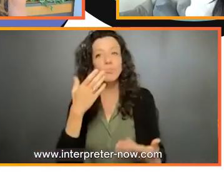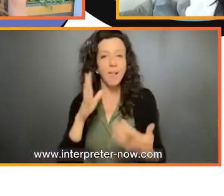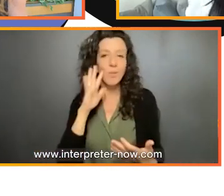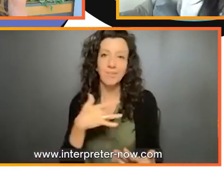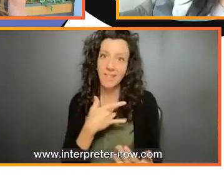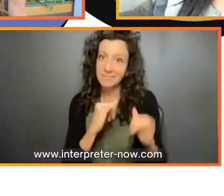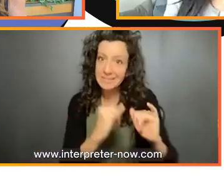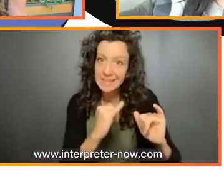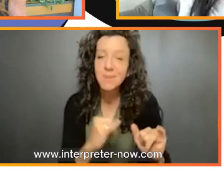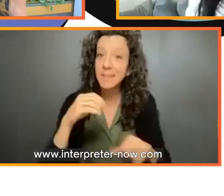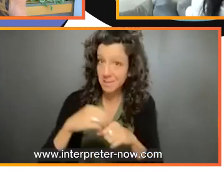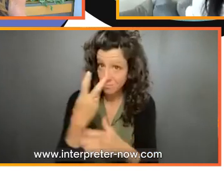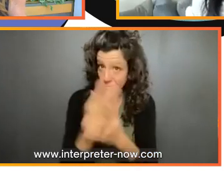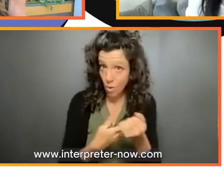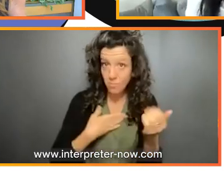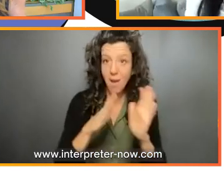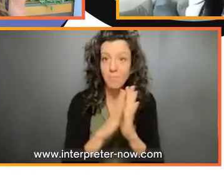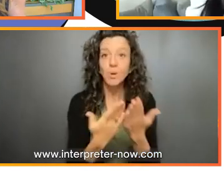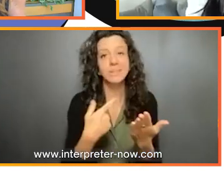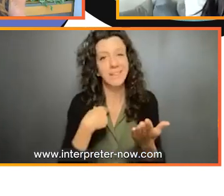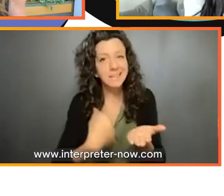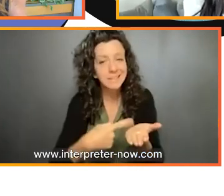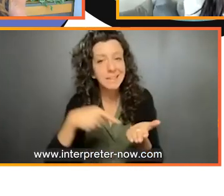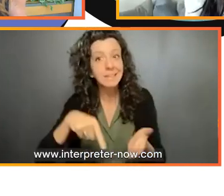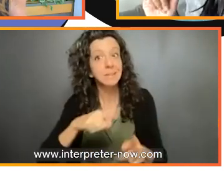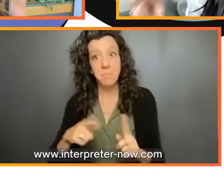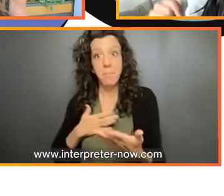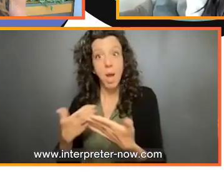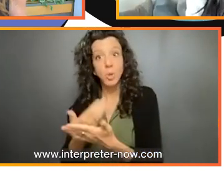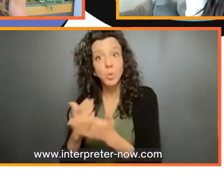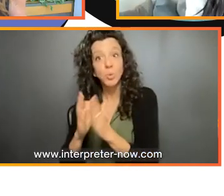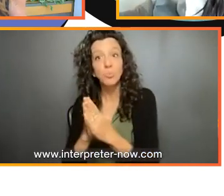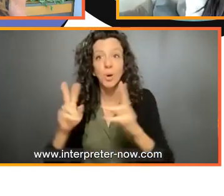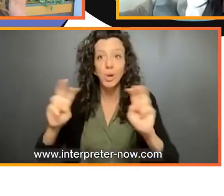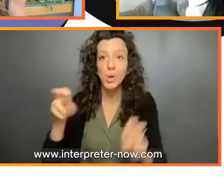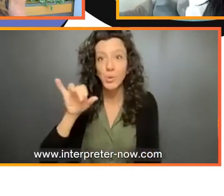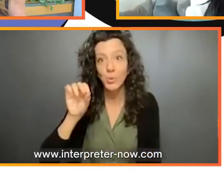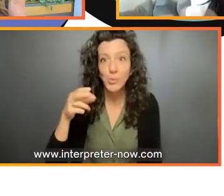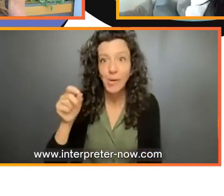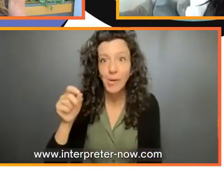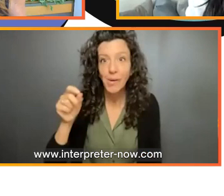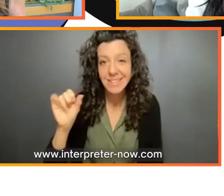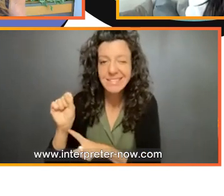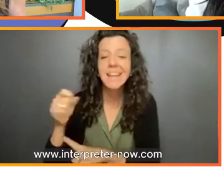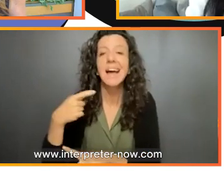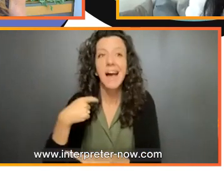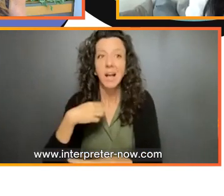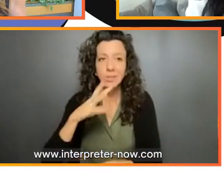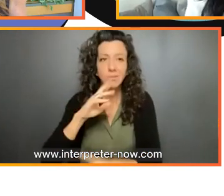Melinda, I know this will resonate with you deeply. And in both my books, I talk a lot about this, but in We've Got This in particular, my new